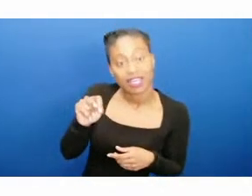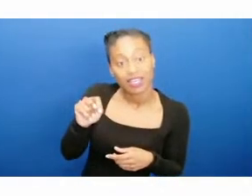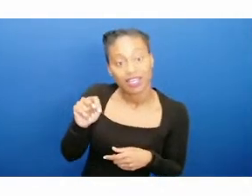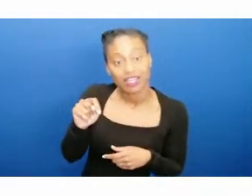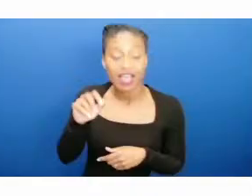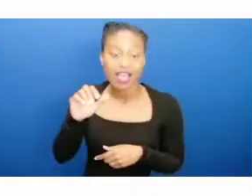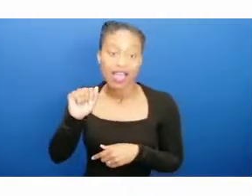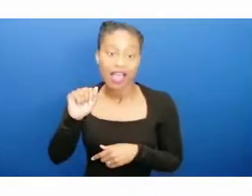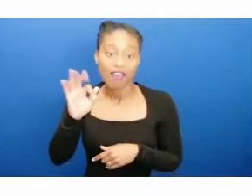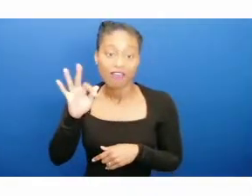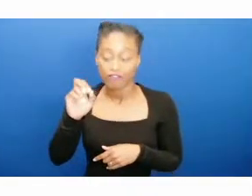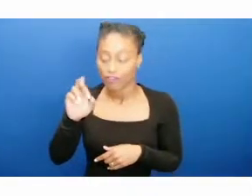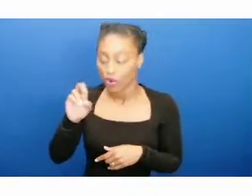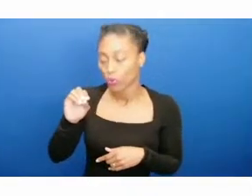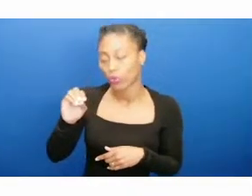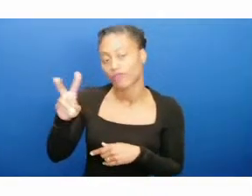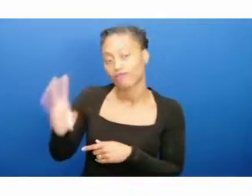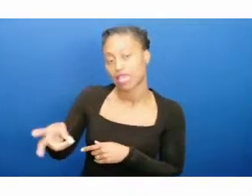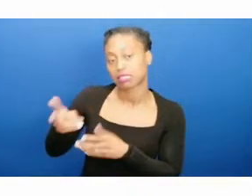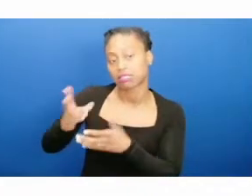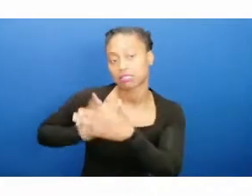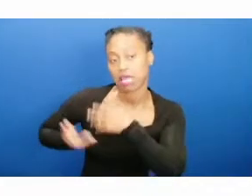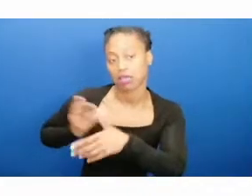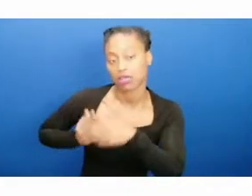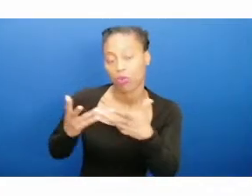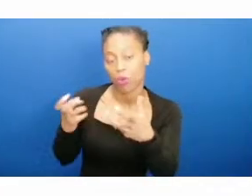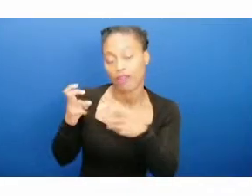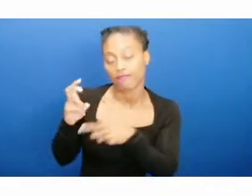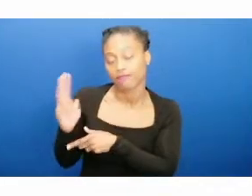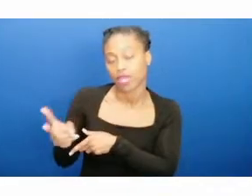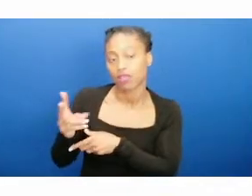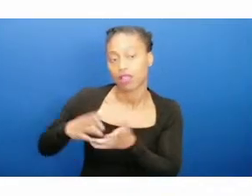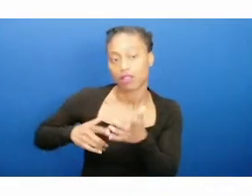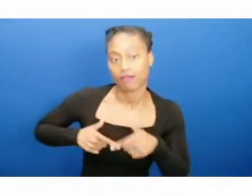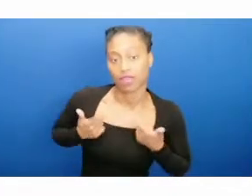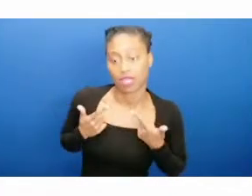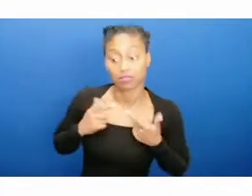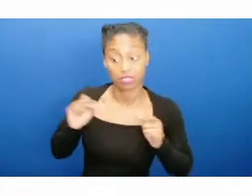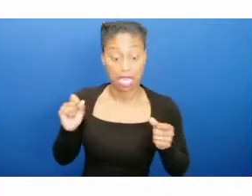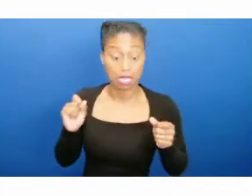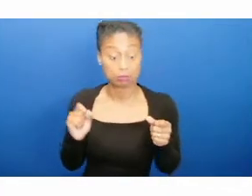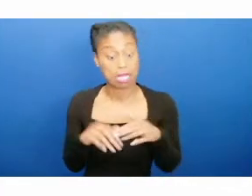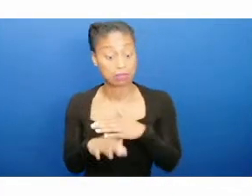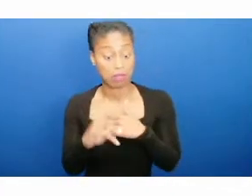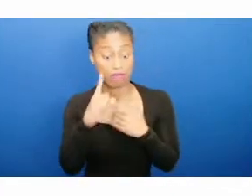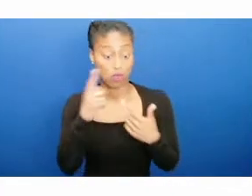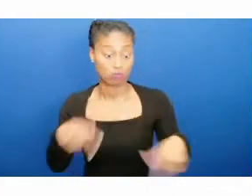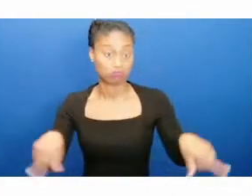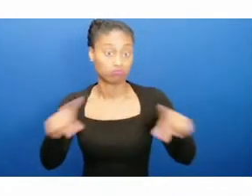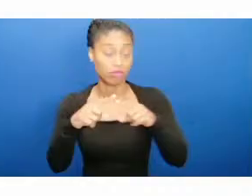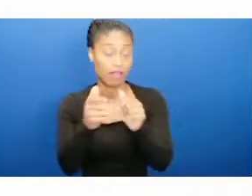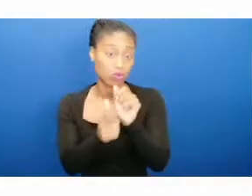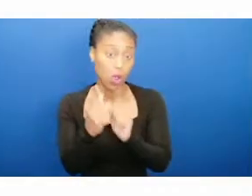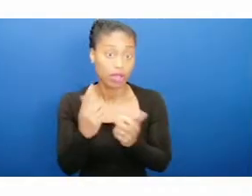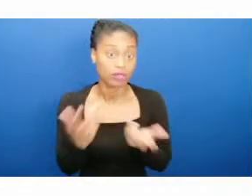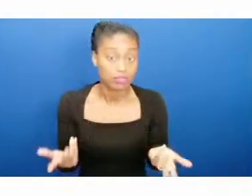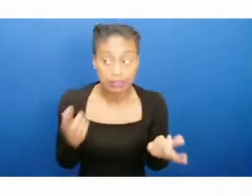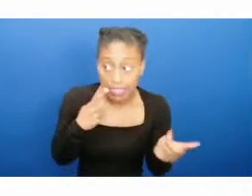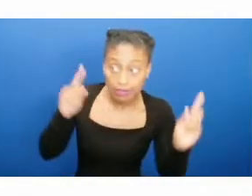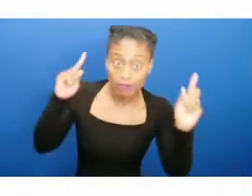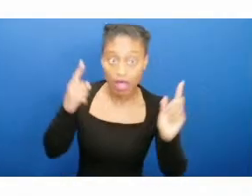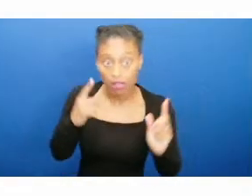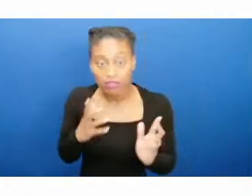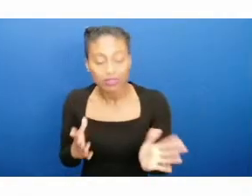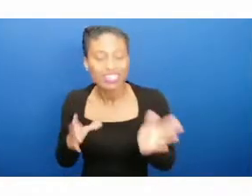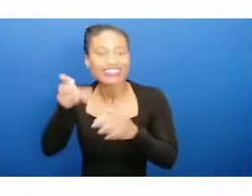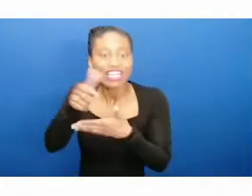Afro-Vegan Society is committed to making vegan living accessible to everyone, which is why we focus on $10